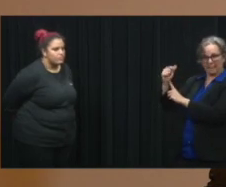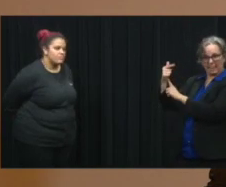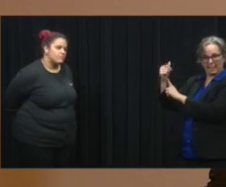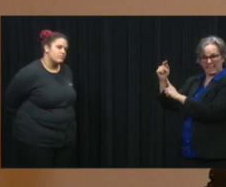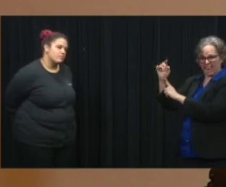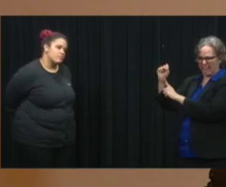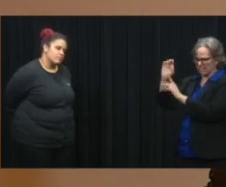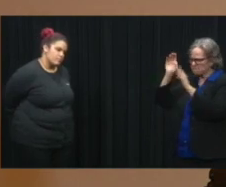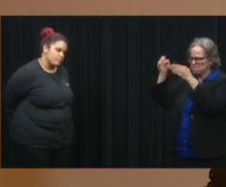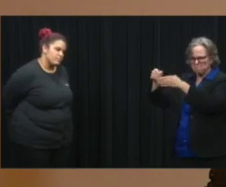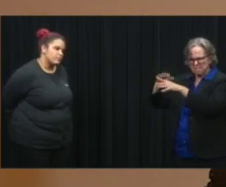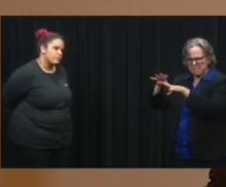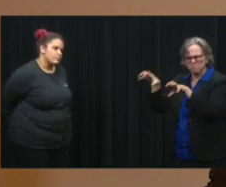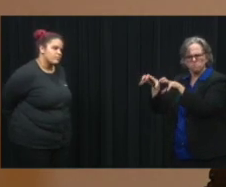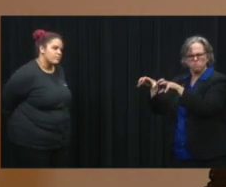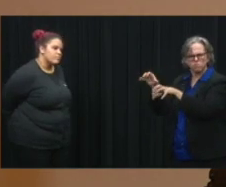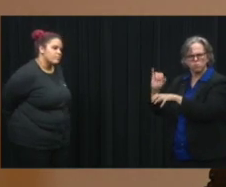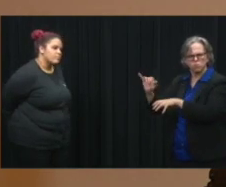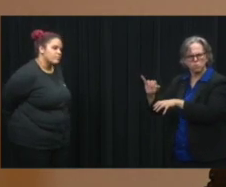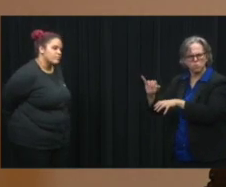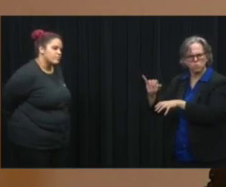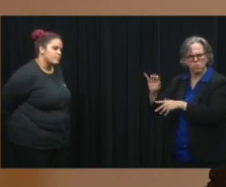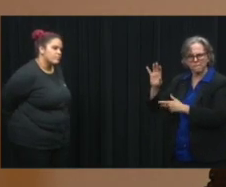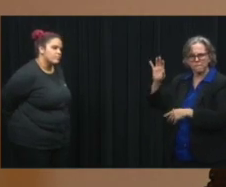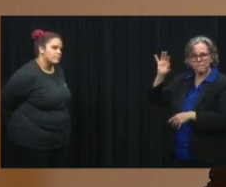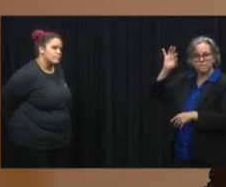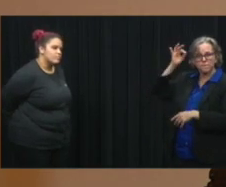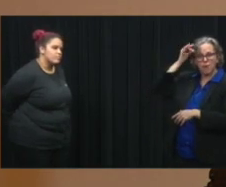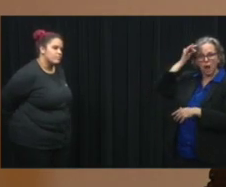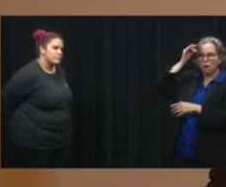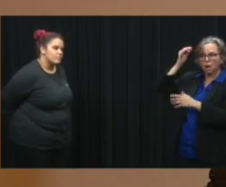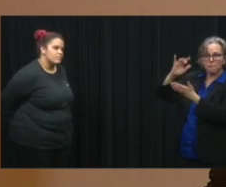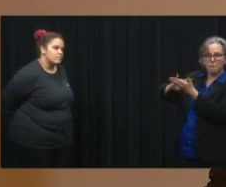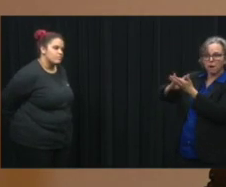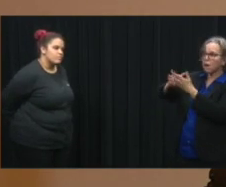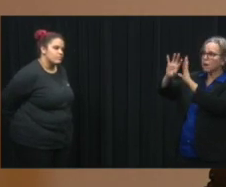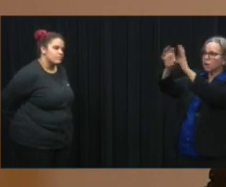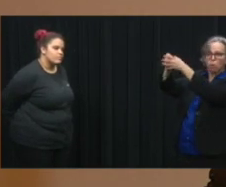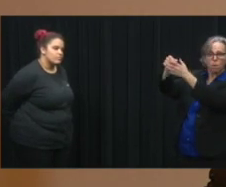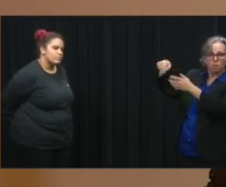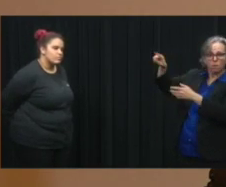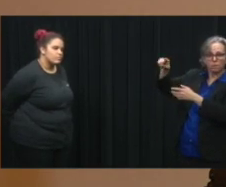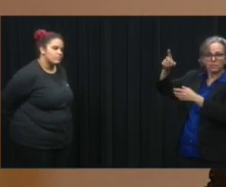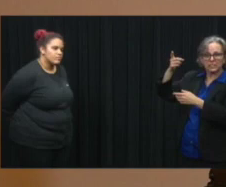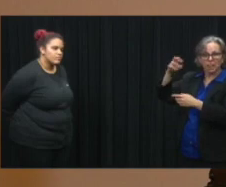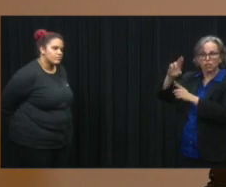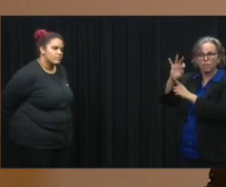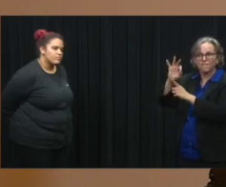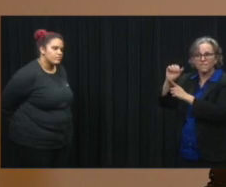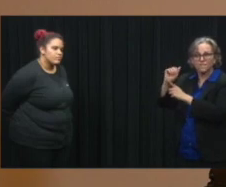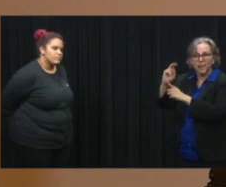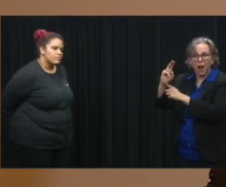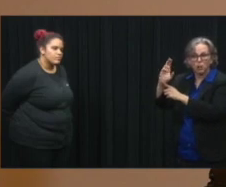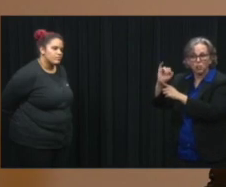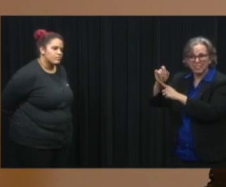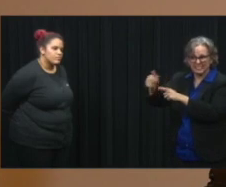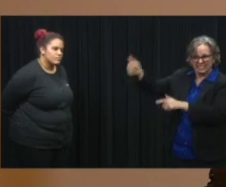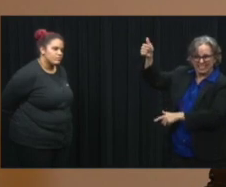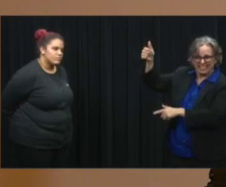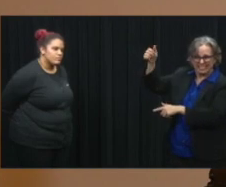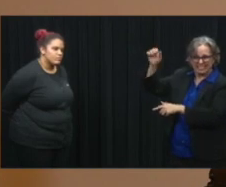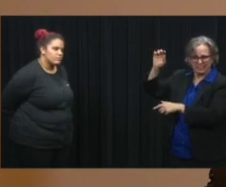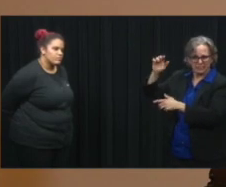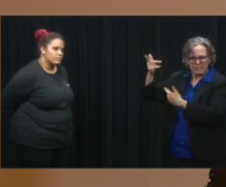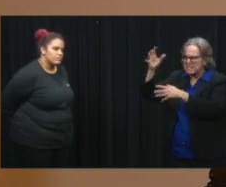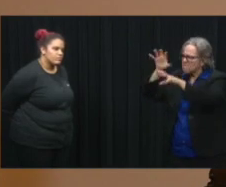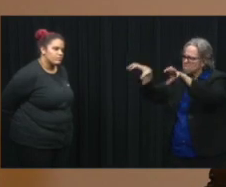Dr. Fauci is moving vaccine production along in ways that have never happened before. We always hope that there's something that can